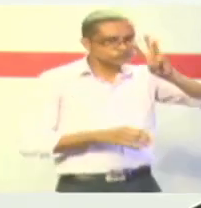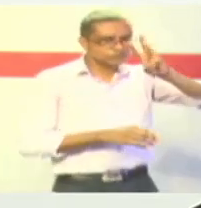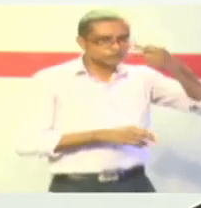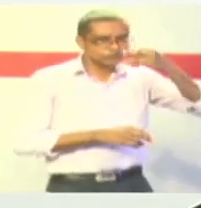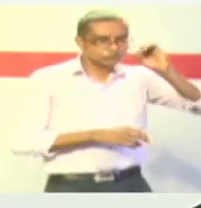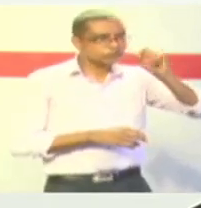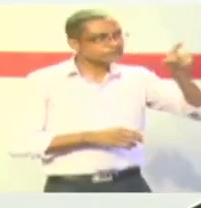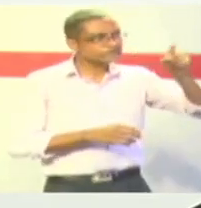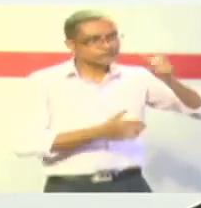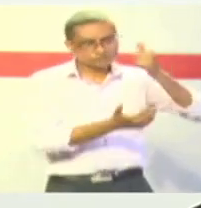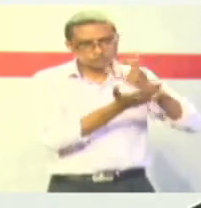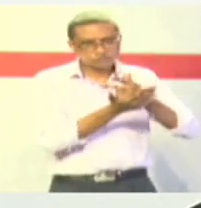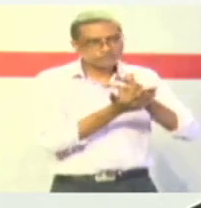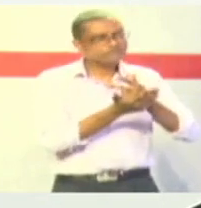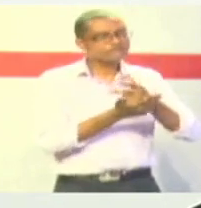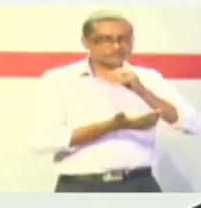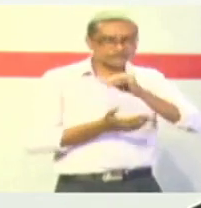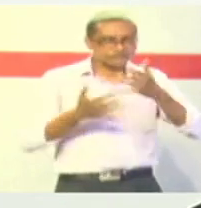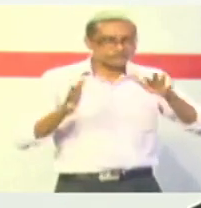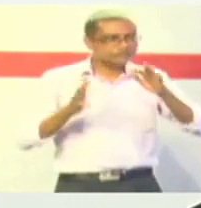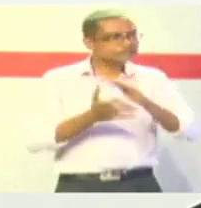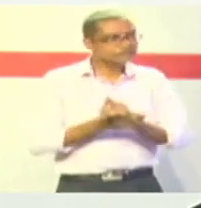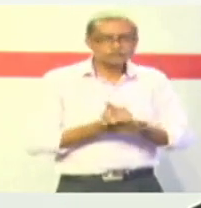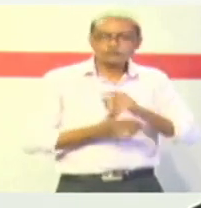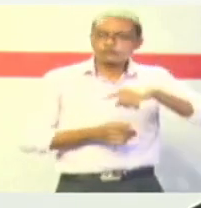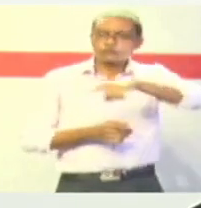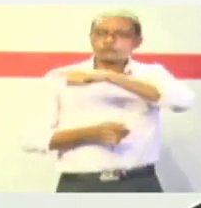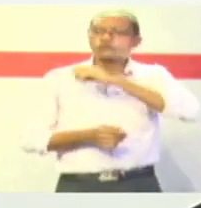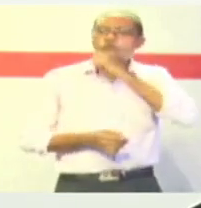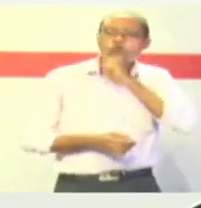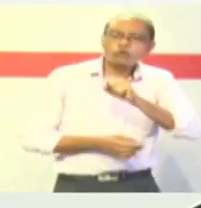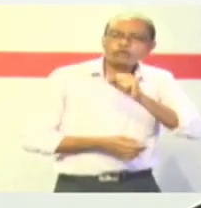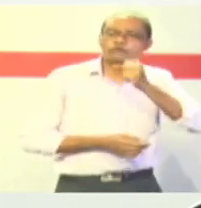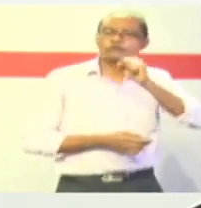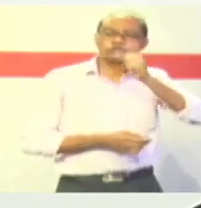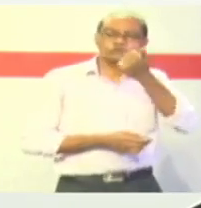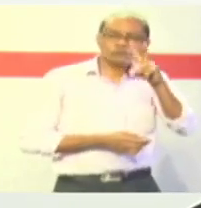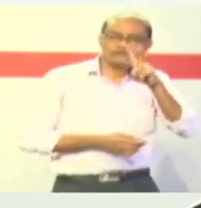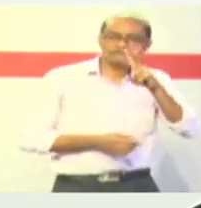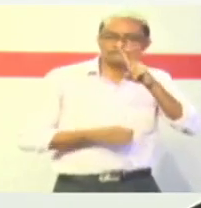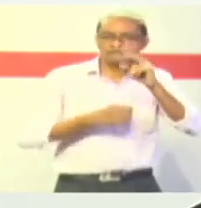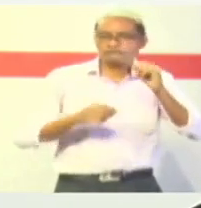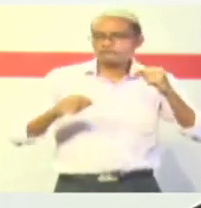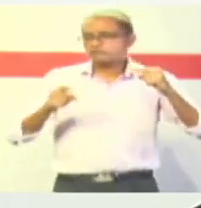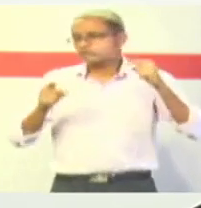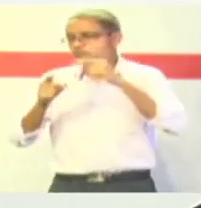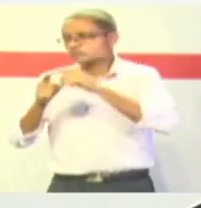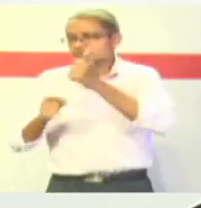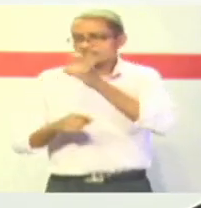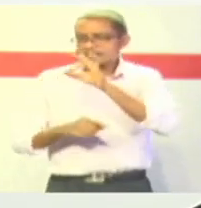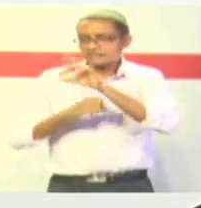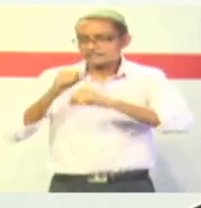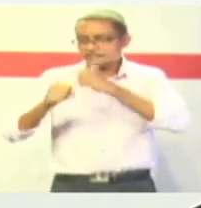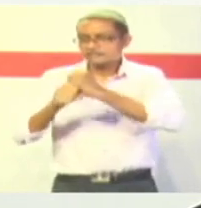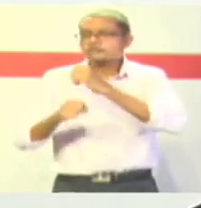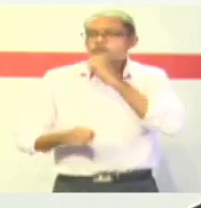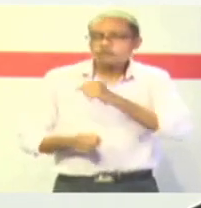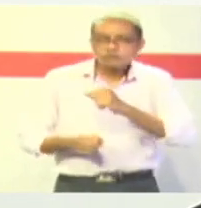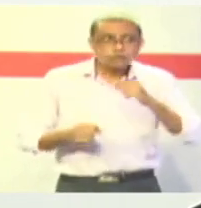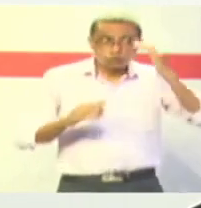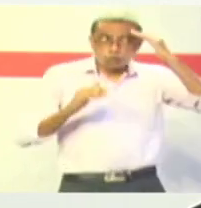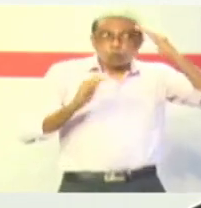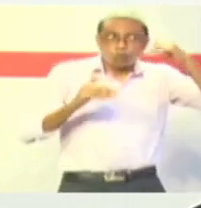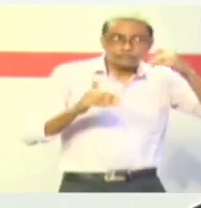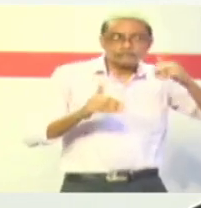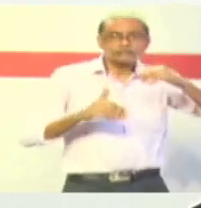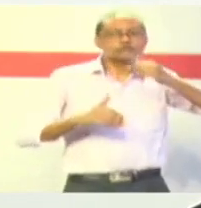that step to go forward with the pediatric population, 12 to 18 first of all, and we look forward hopefully to some approval coming from WHO for an age